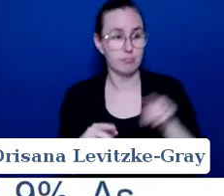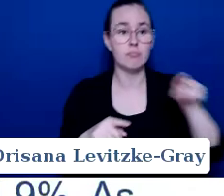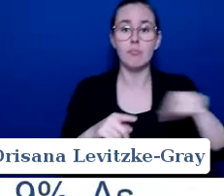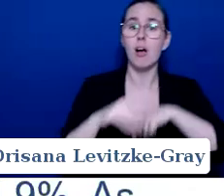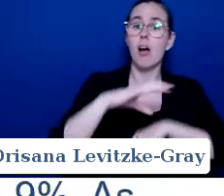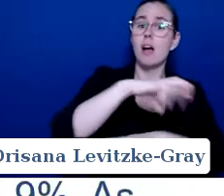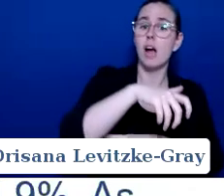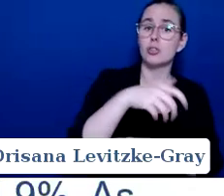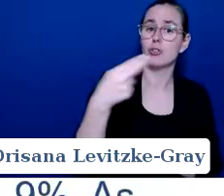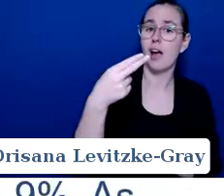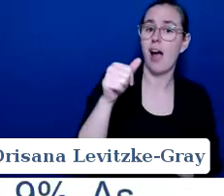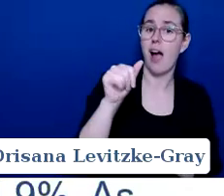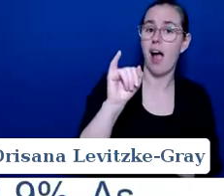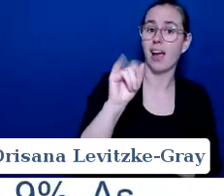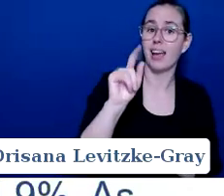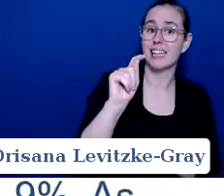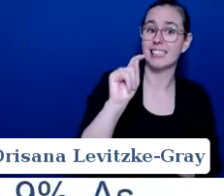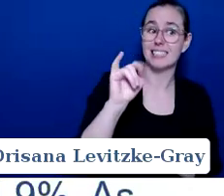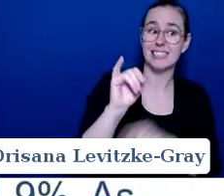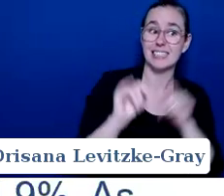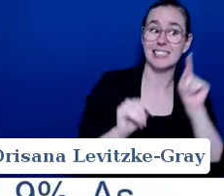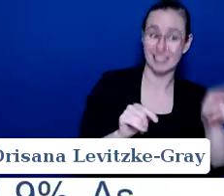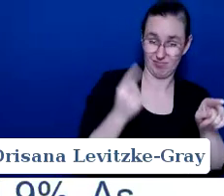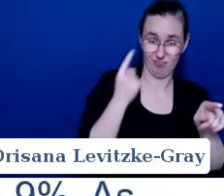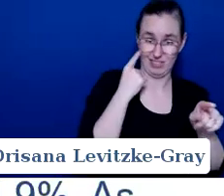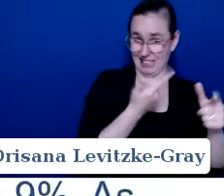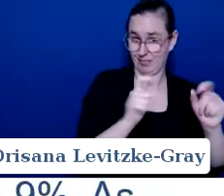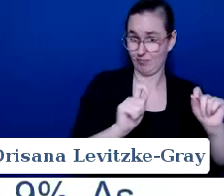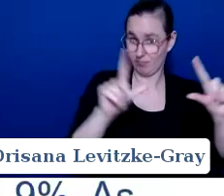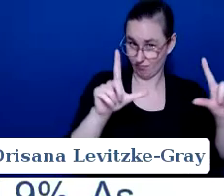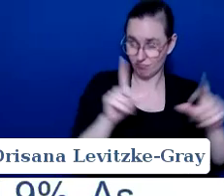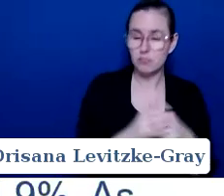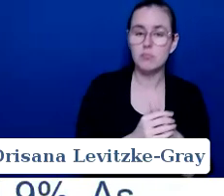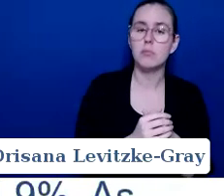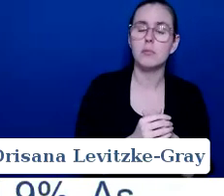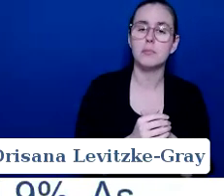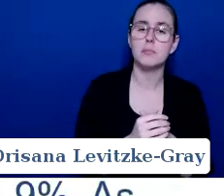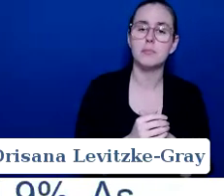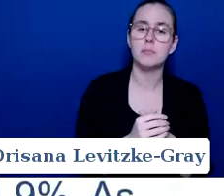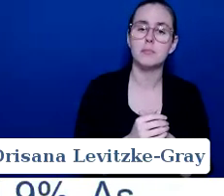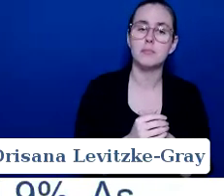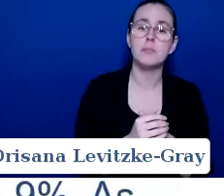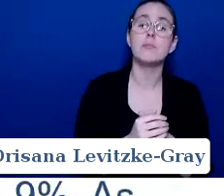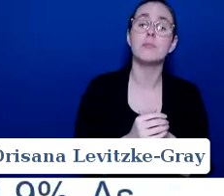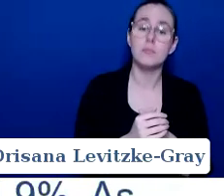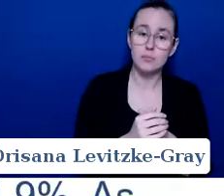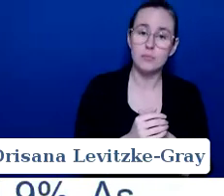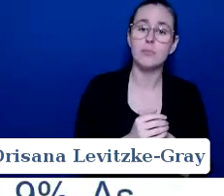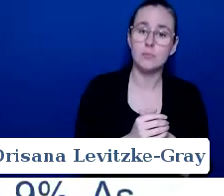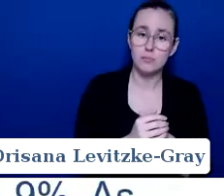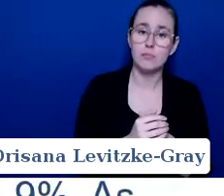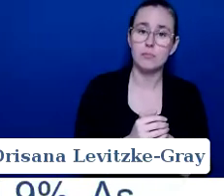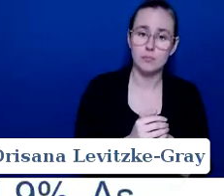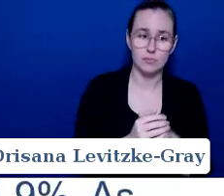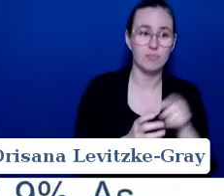experience. The Haiti made the demographic and health survey using Washington Group set of